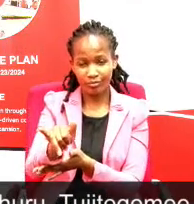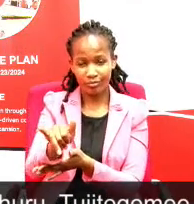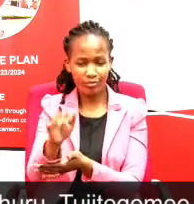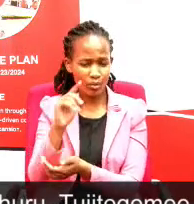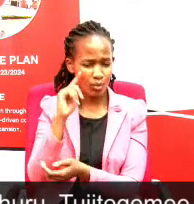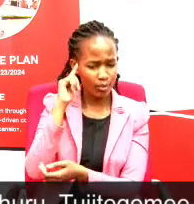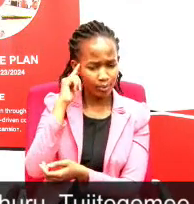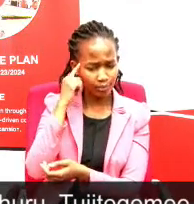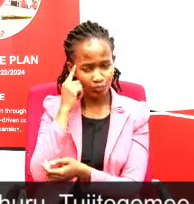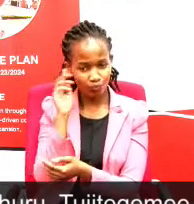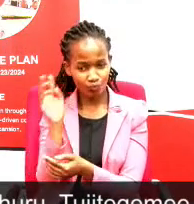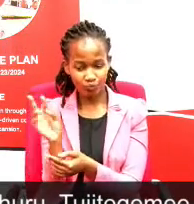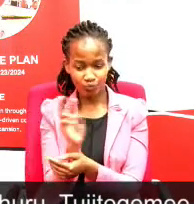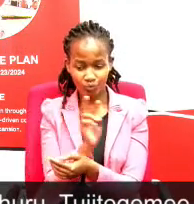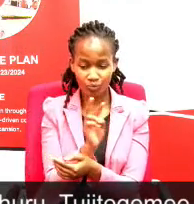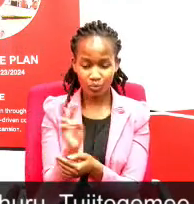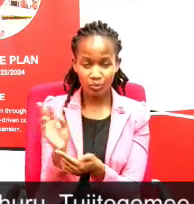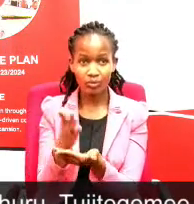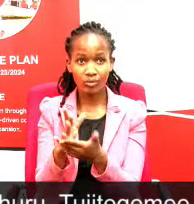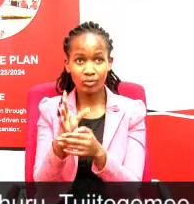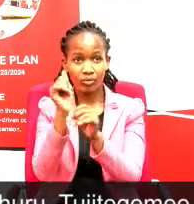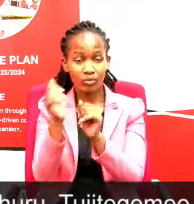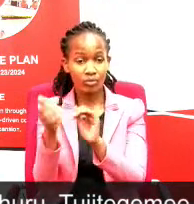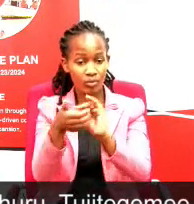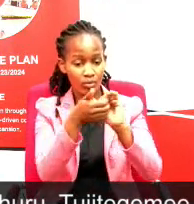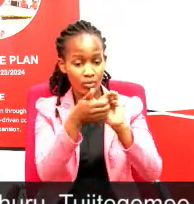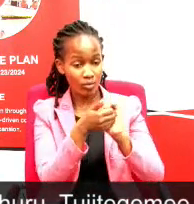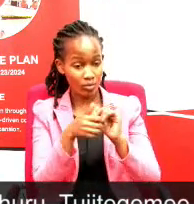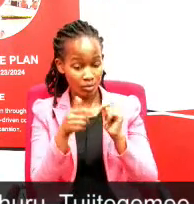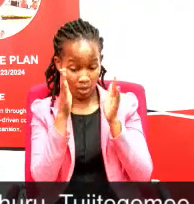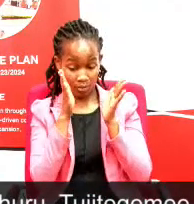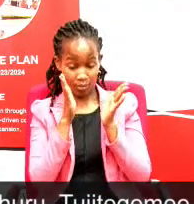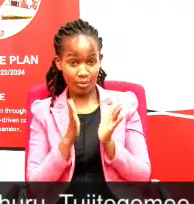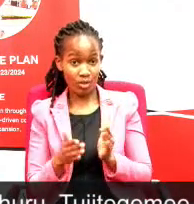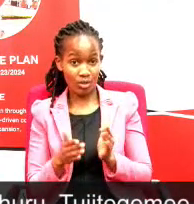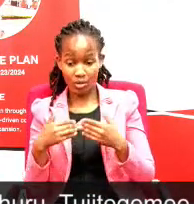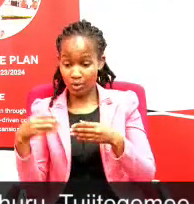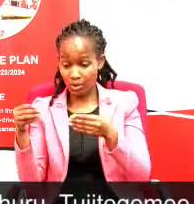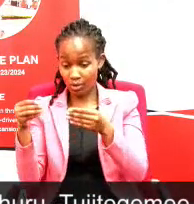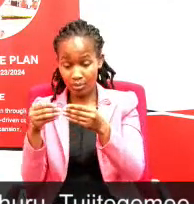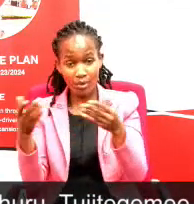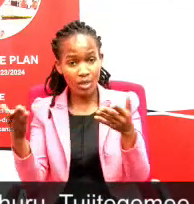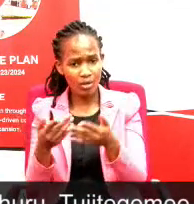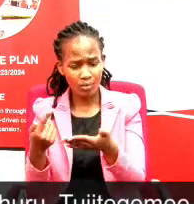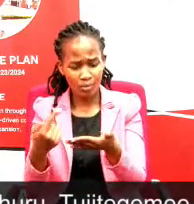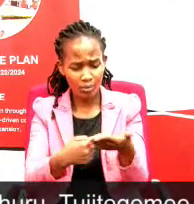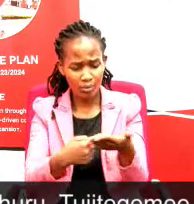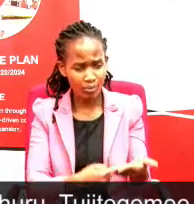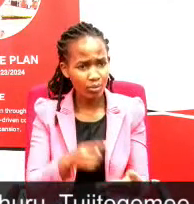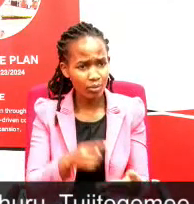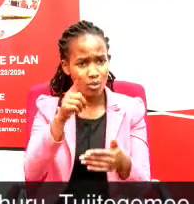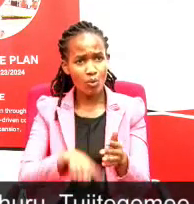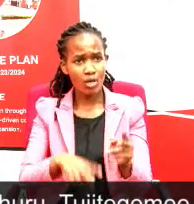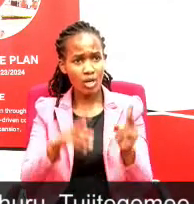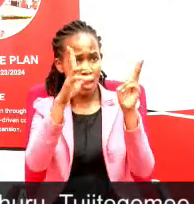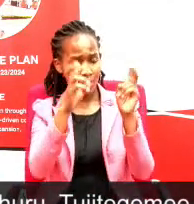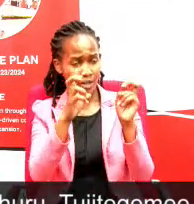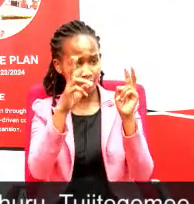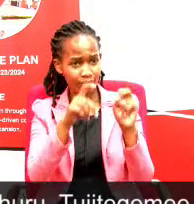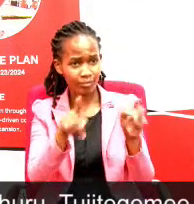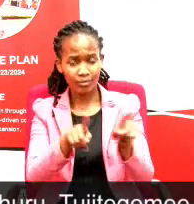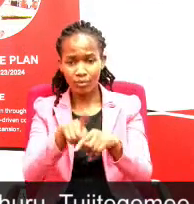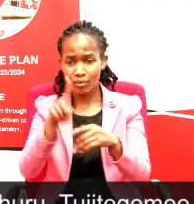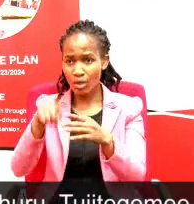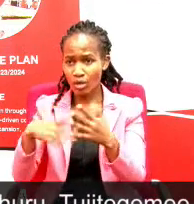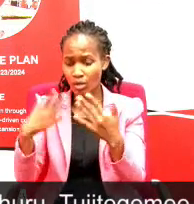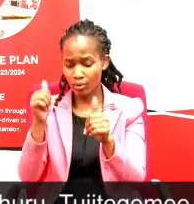review in the stakeholder forums. We engaged, I personally engaged in meetings where we were discussing what are the issues and what